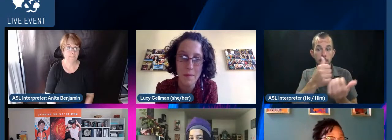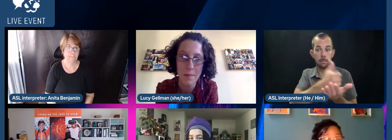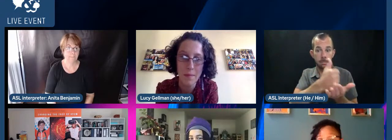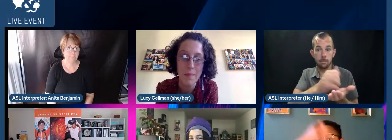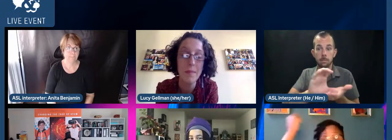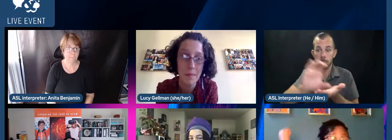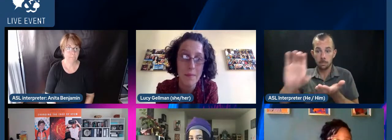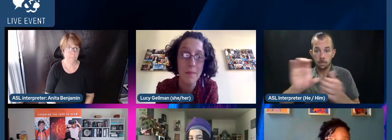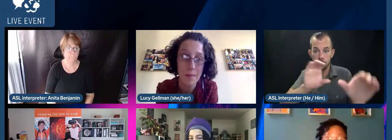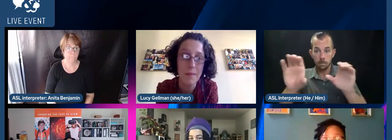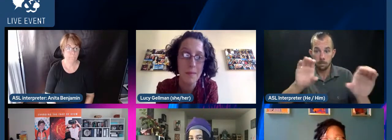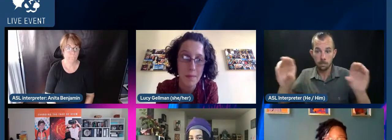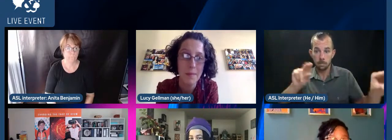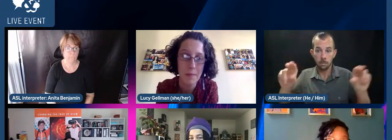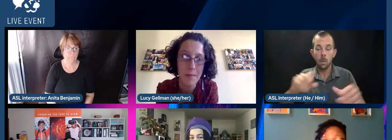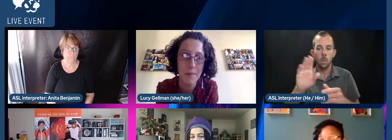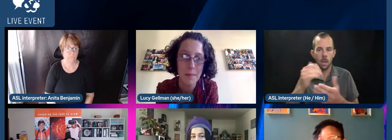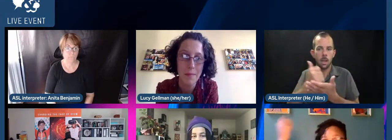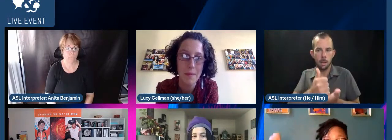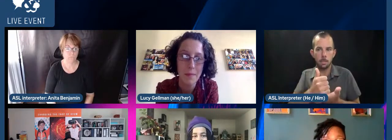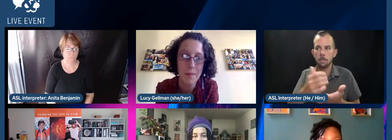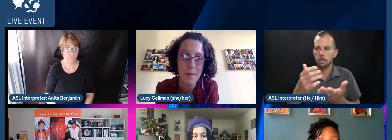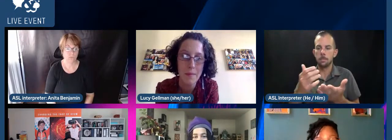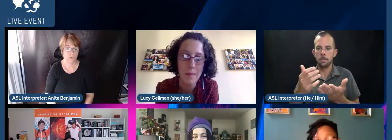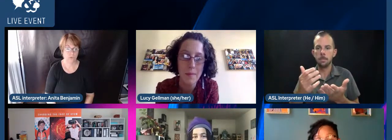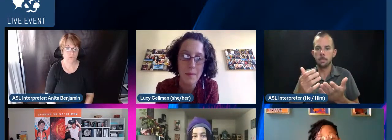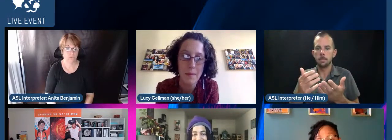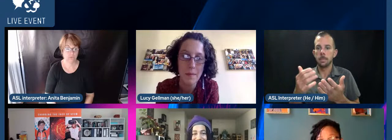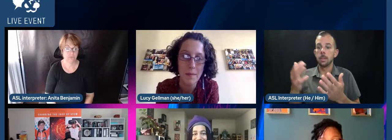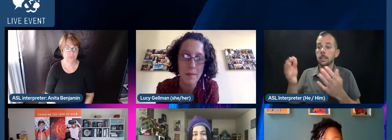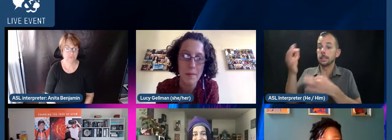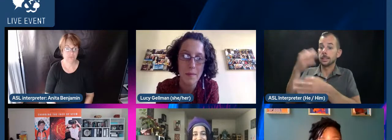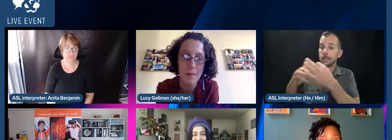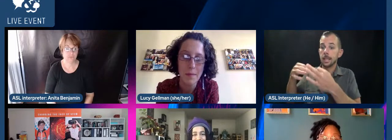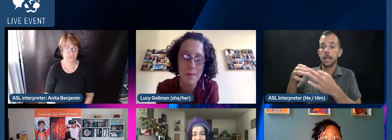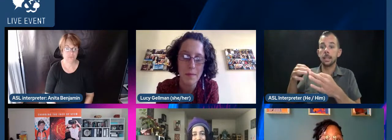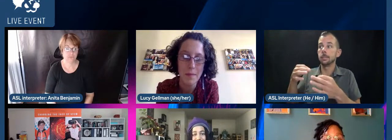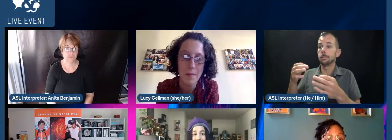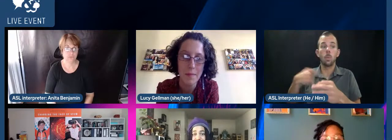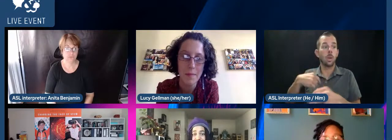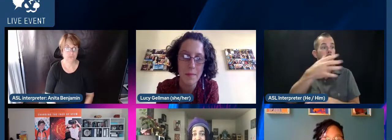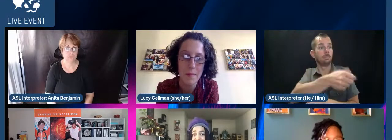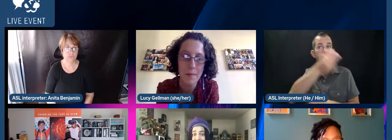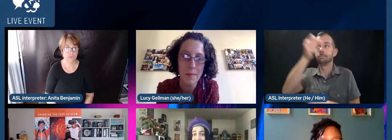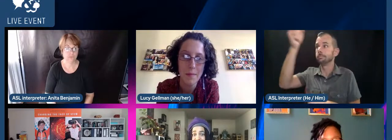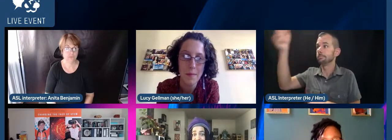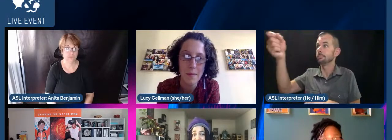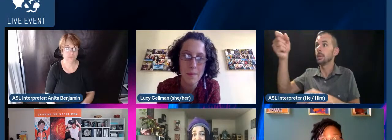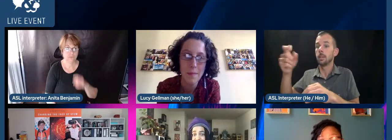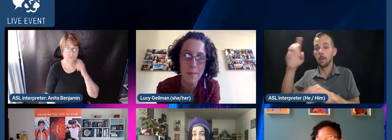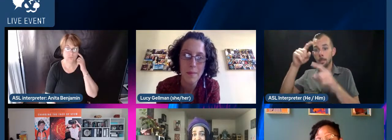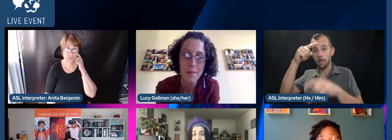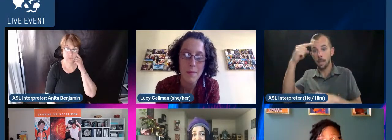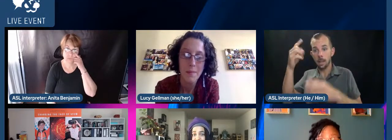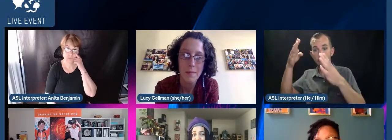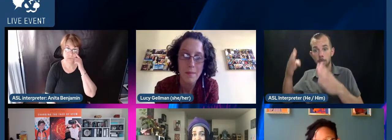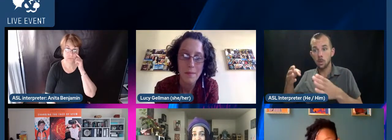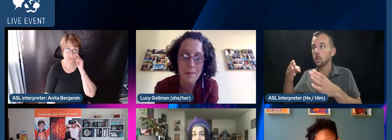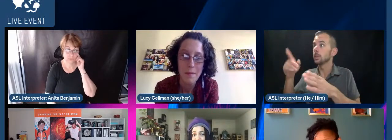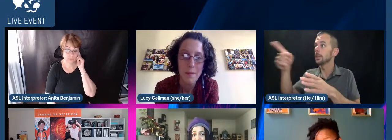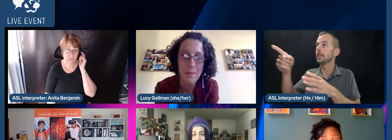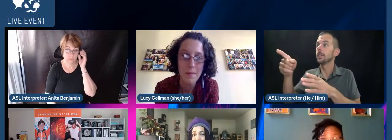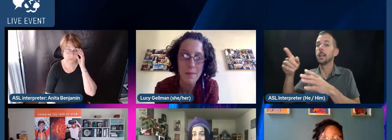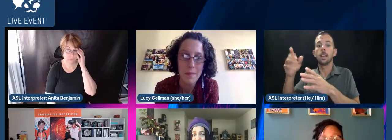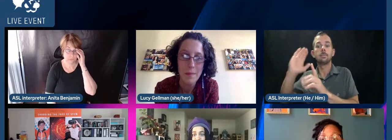is gonna like start suddenly like take off its face and it's gonna be a Black person under like a white face mask. Mm. And all of a sudden we're gonna get the things that we need. Maybe that will happen.